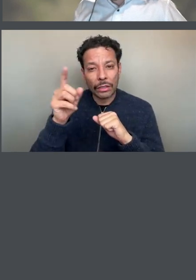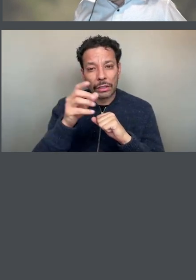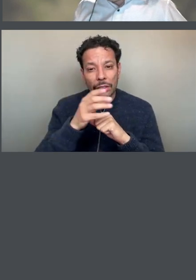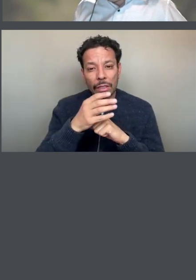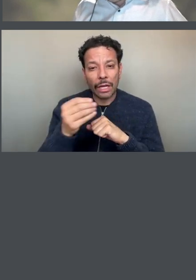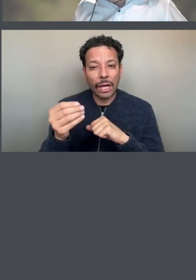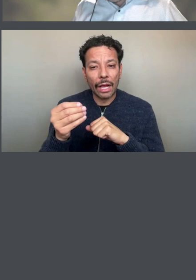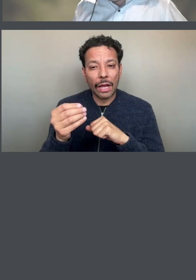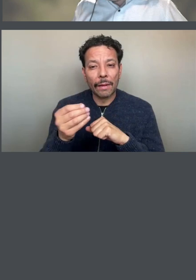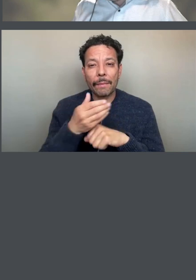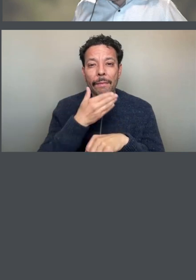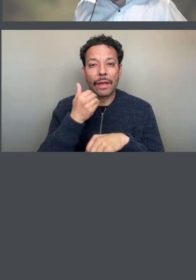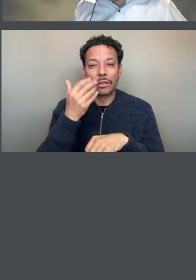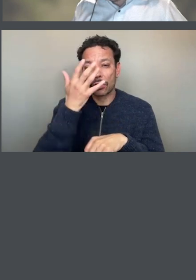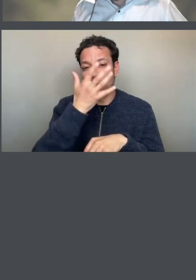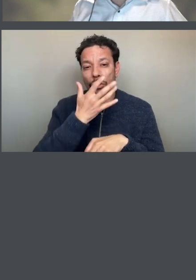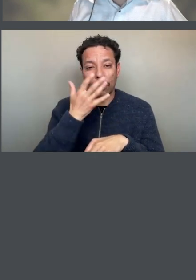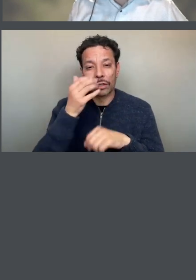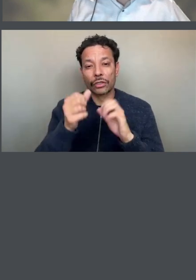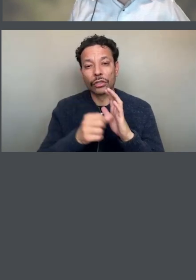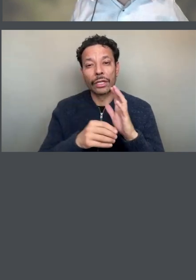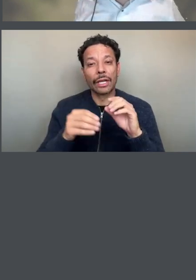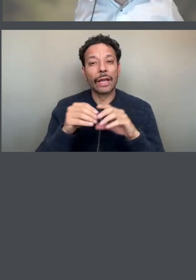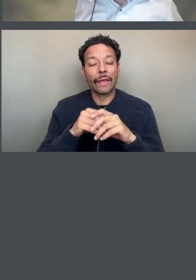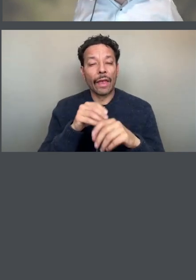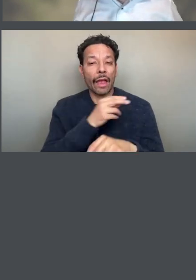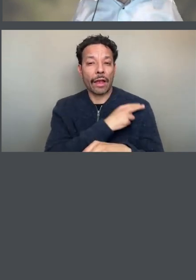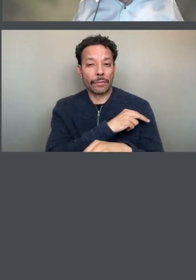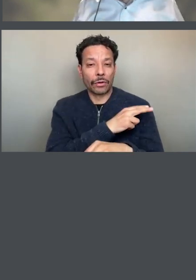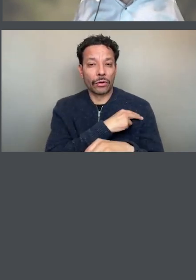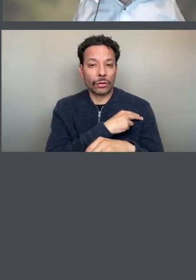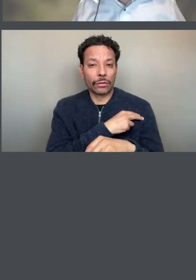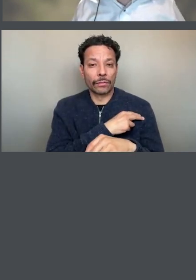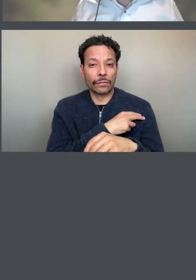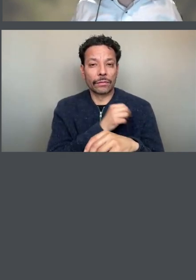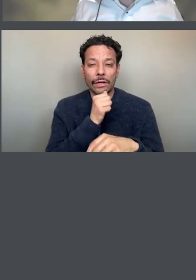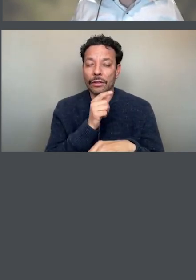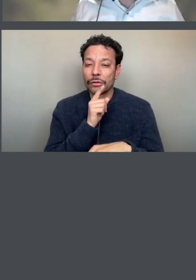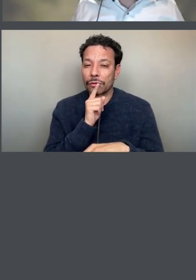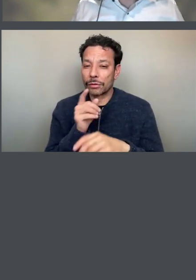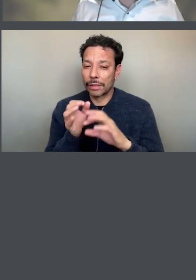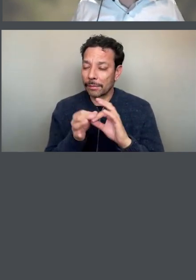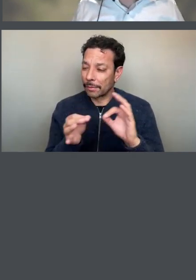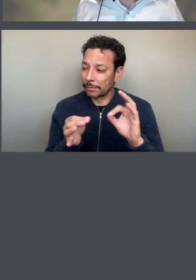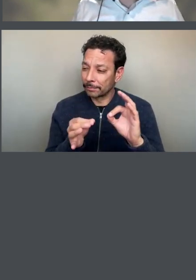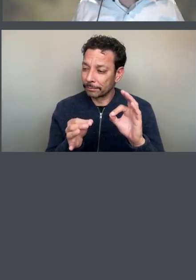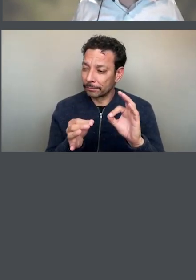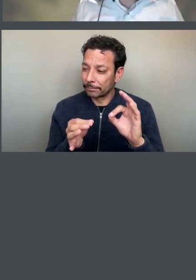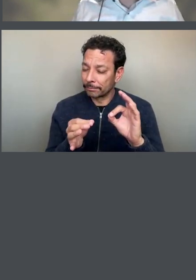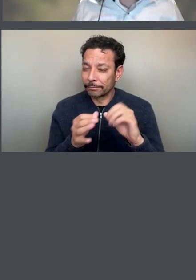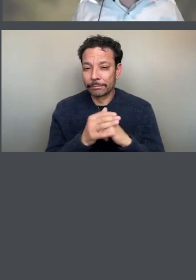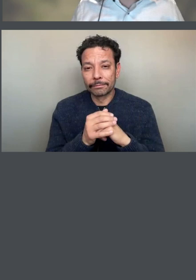best looking surgeons in the hospital. It's not a true statement.